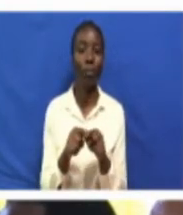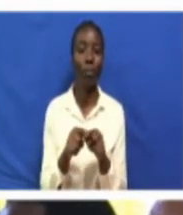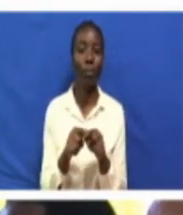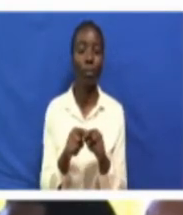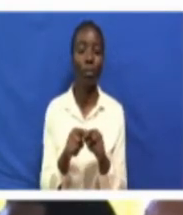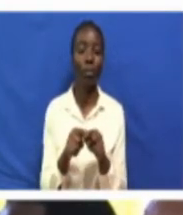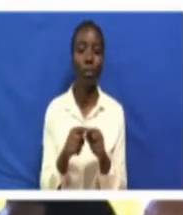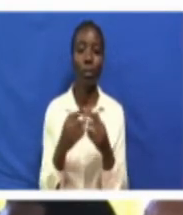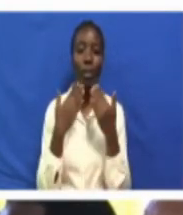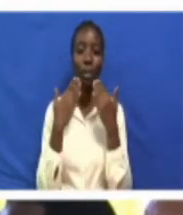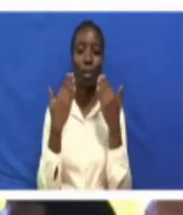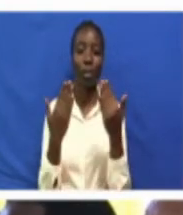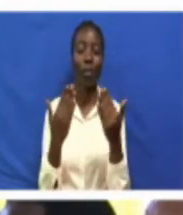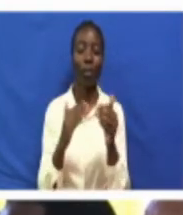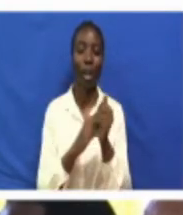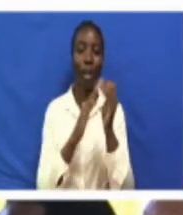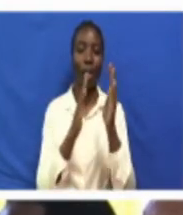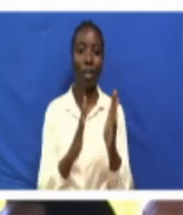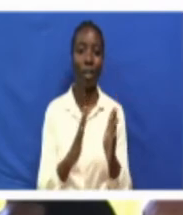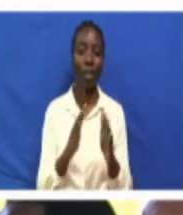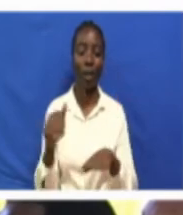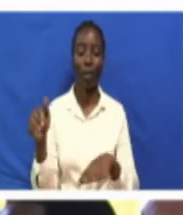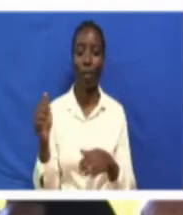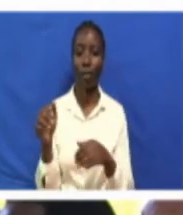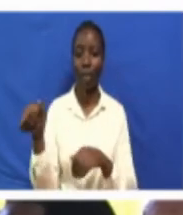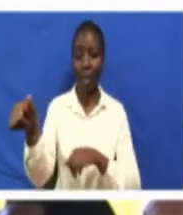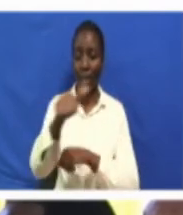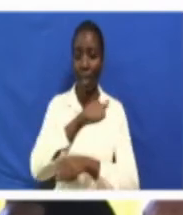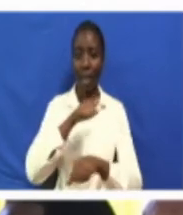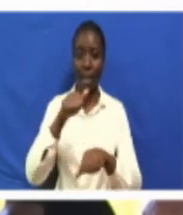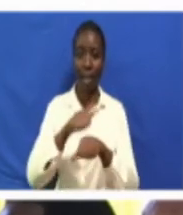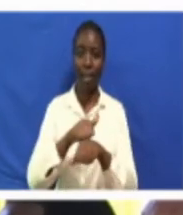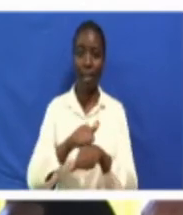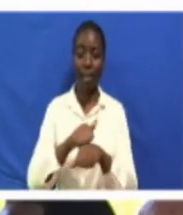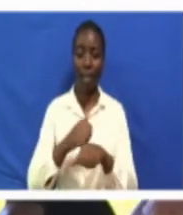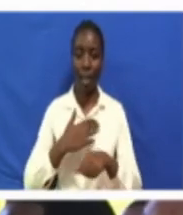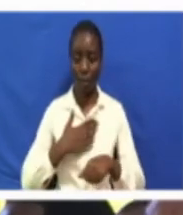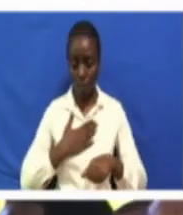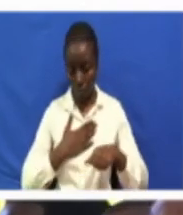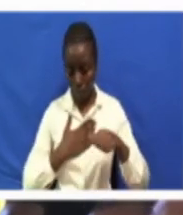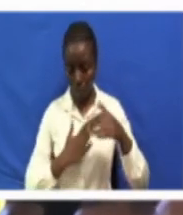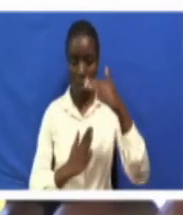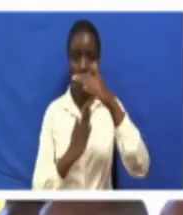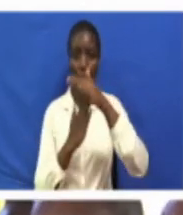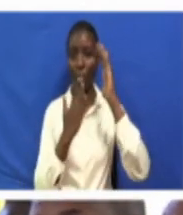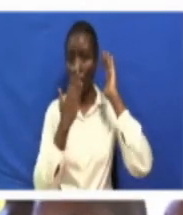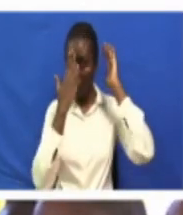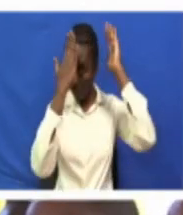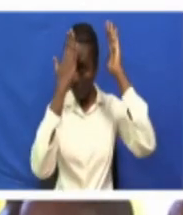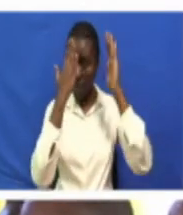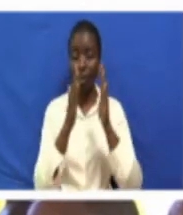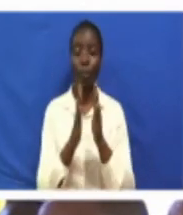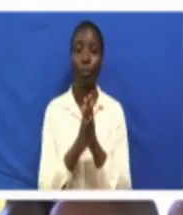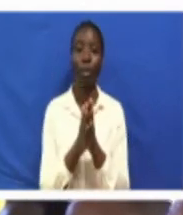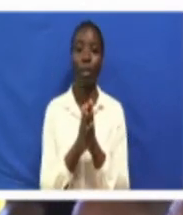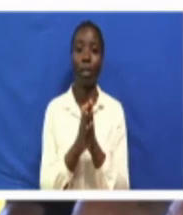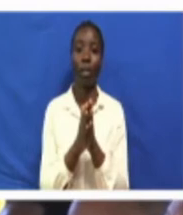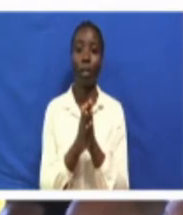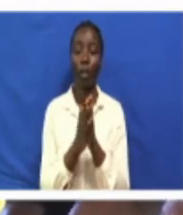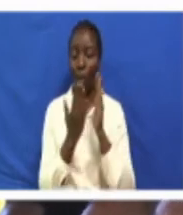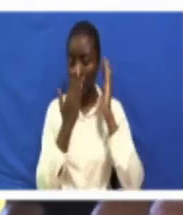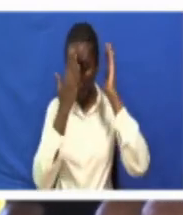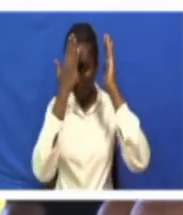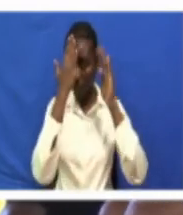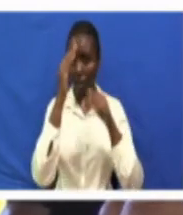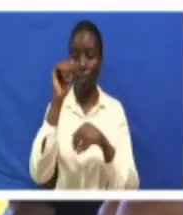esteemed the leadership over these diocese his grace his lordship